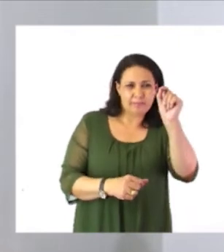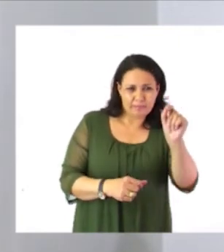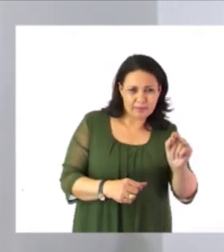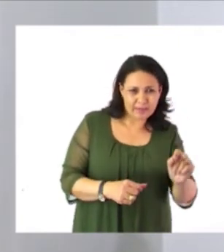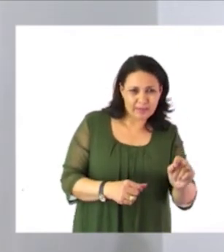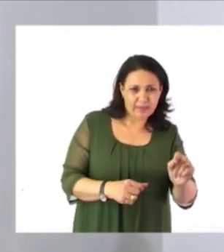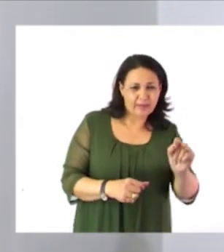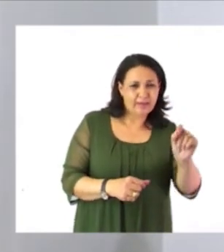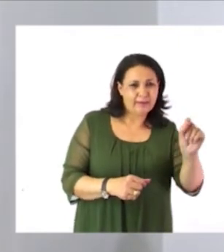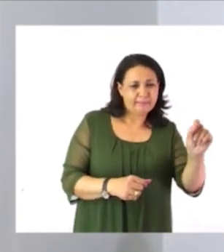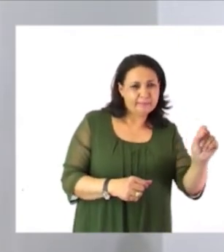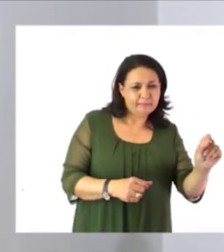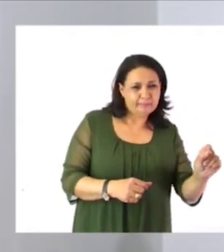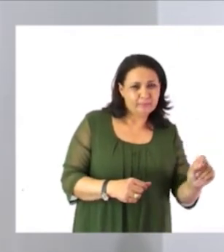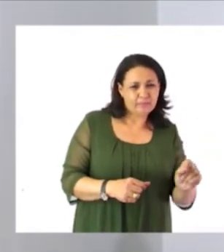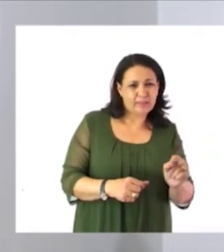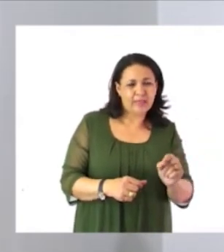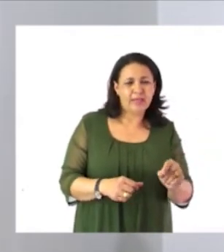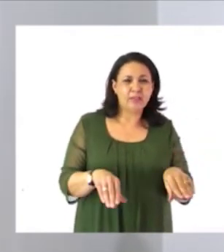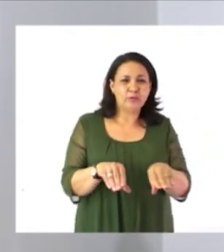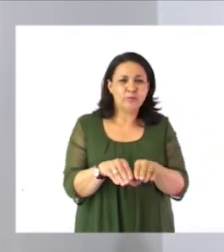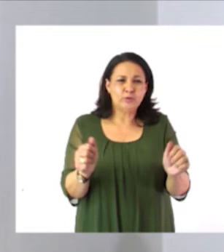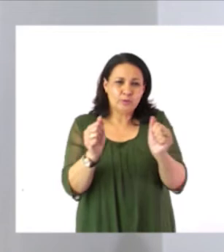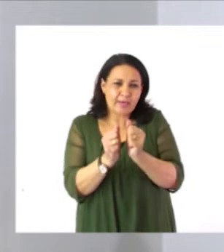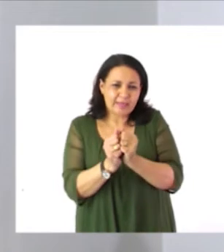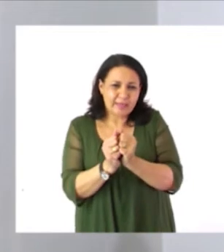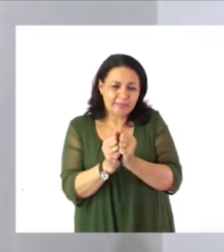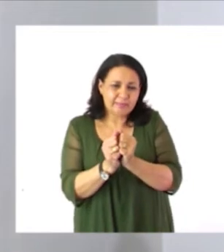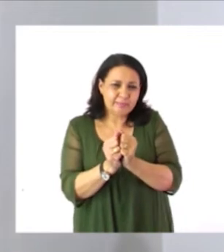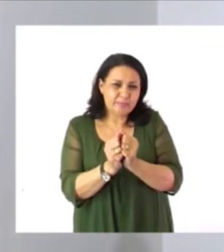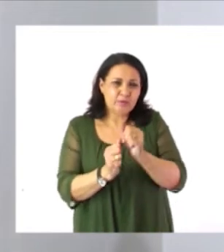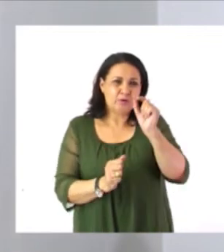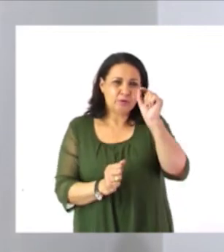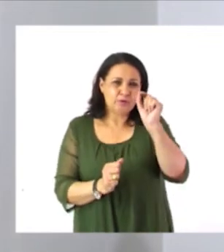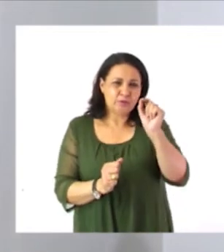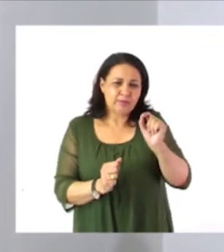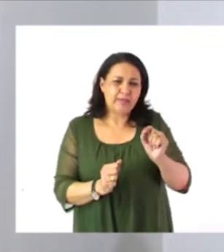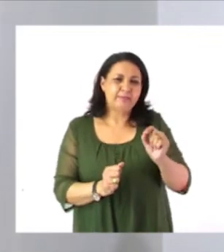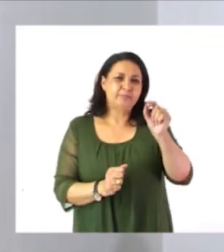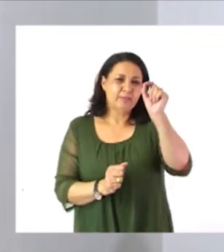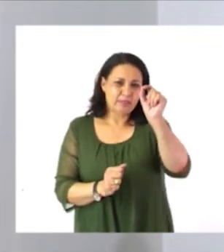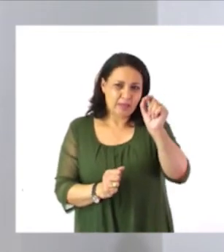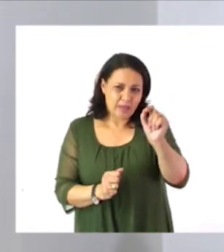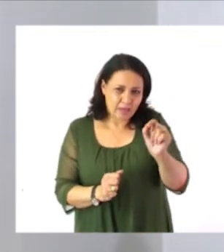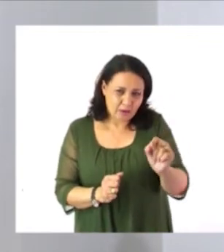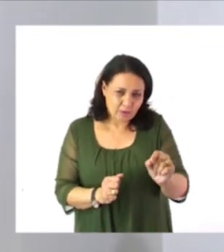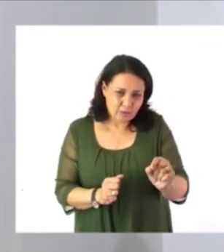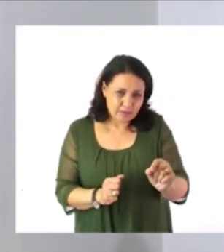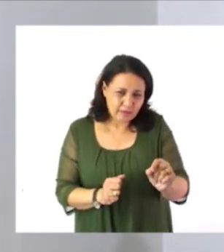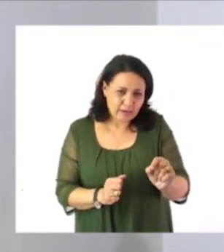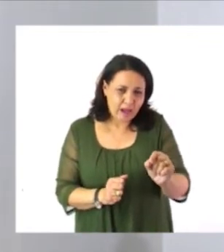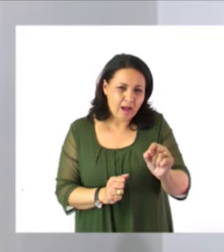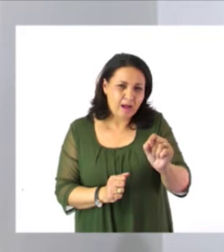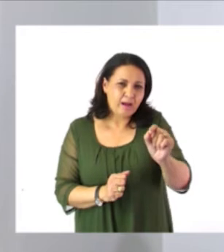on the dots. Let's do it together. On the dotted lines, we go down